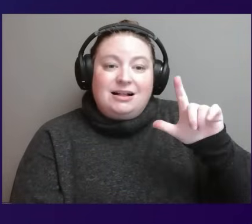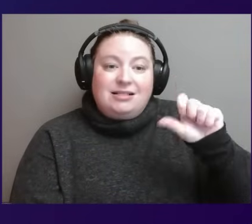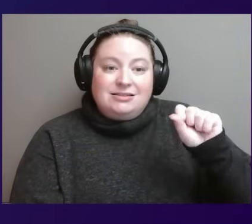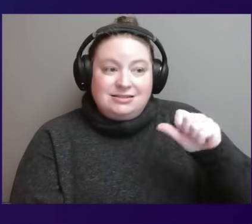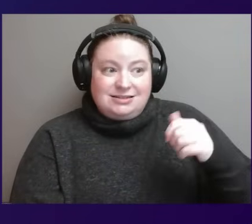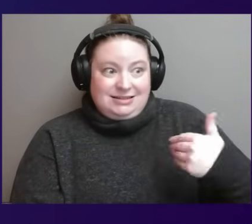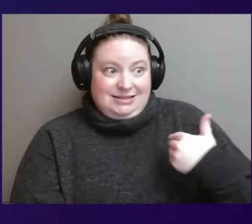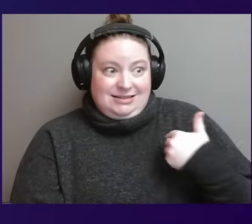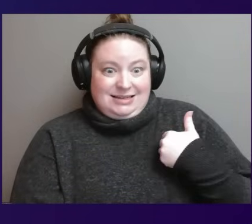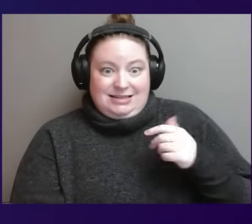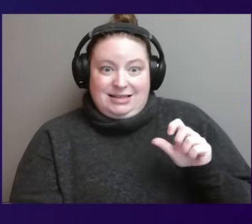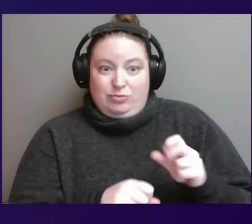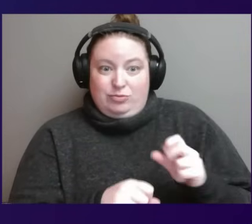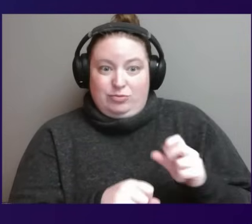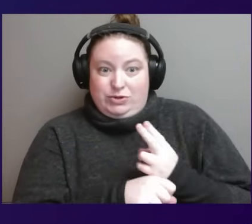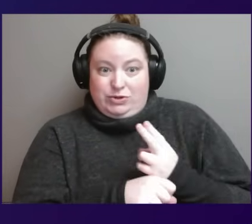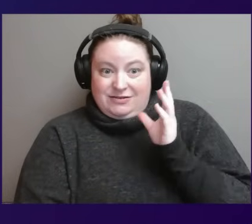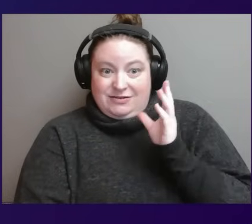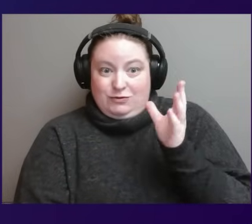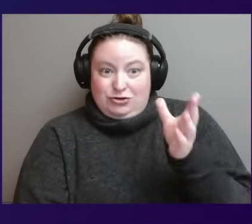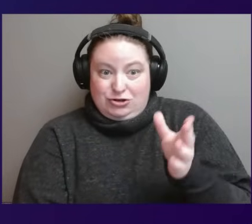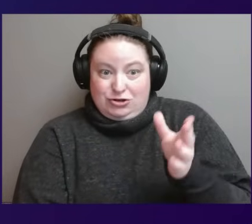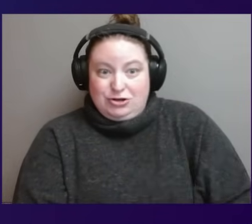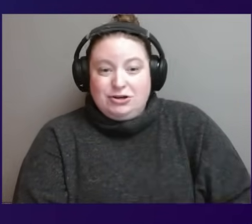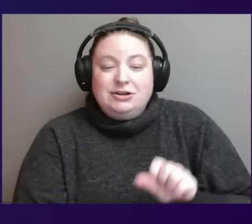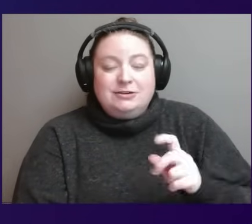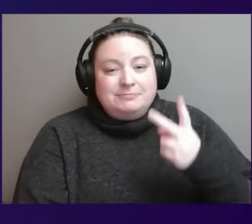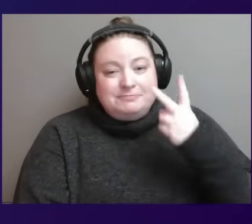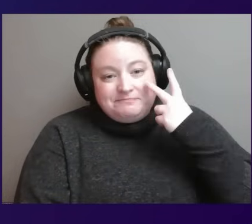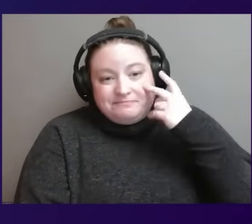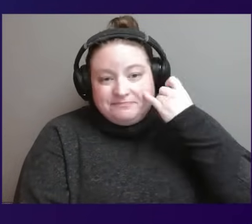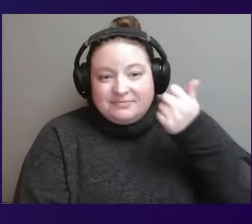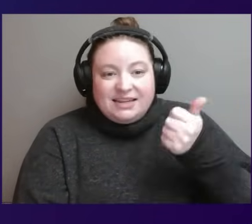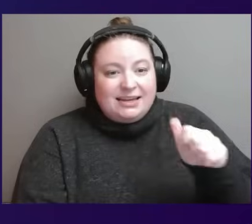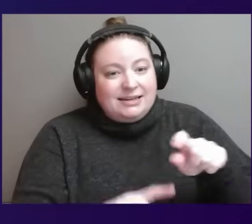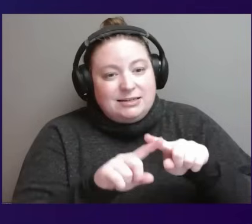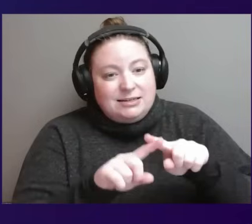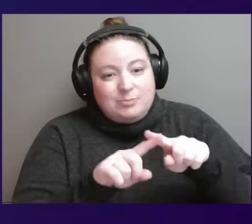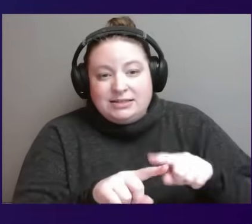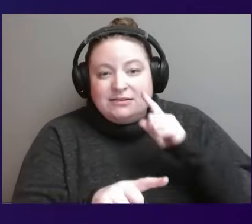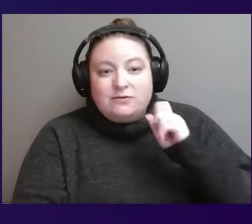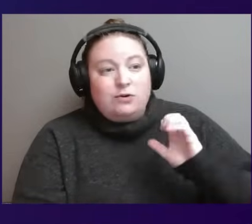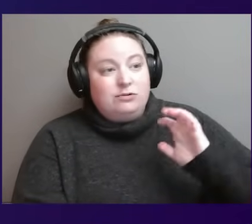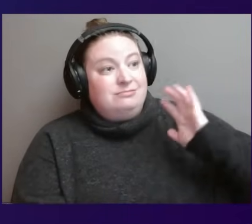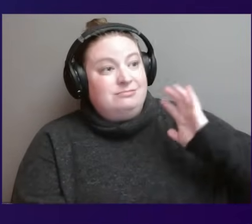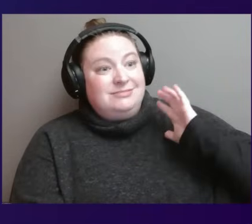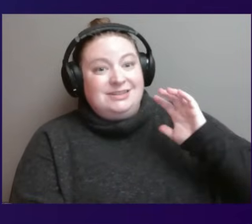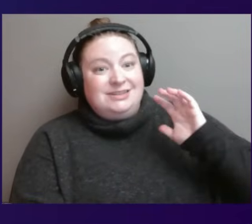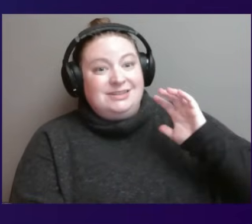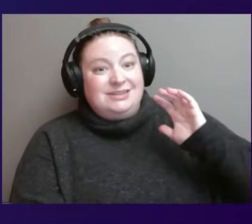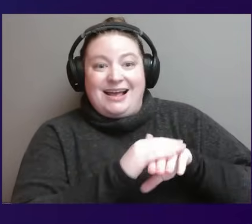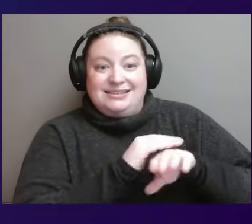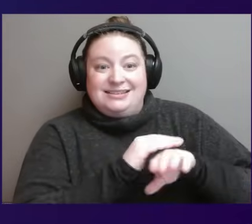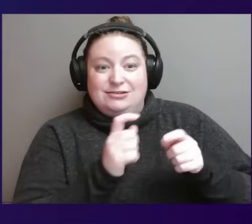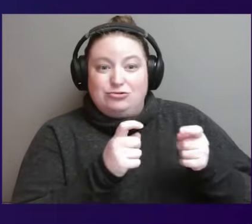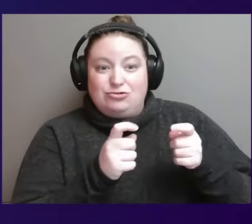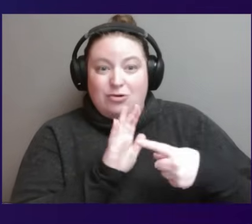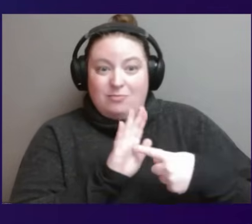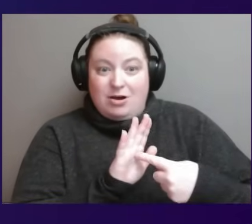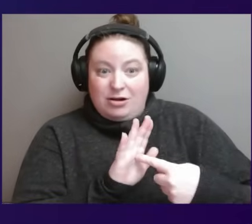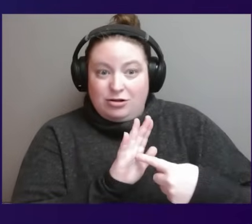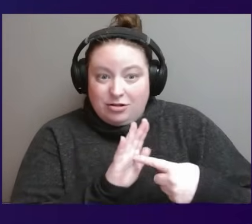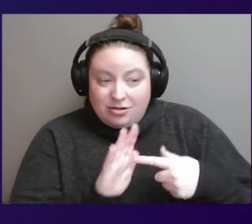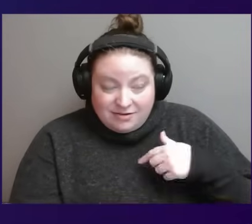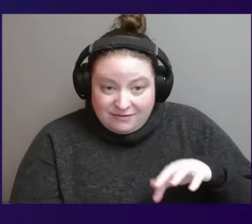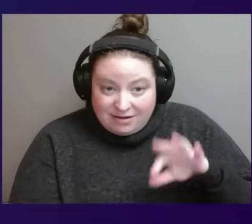used in the future, you can find out if there's any dependency on the older access control model. And when you find that there's none, you can